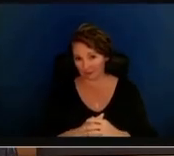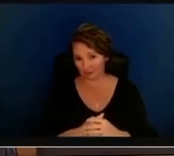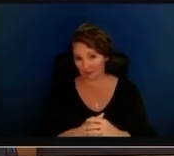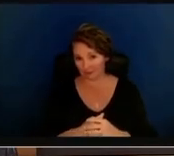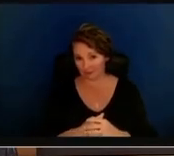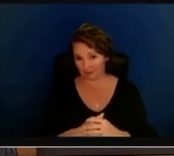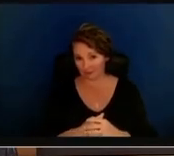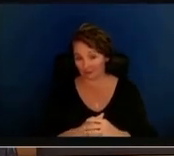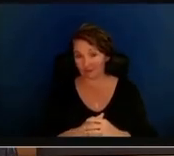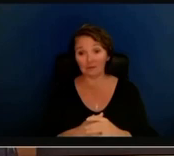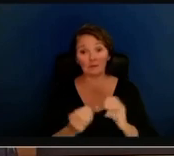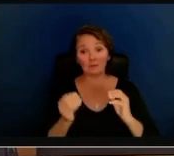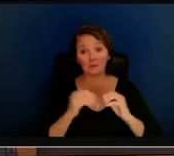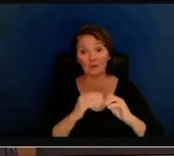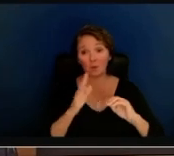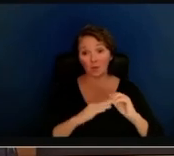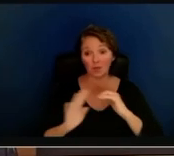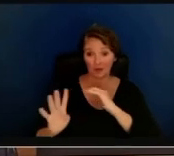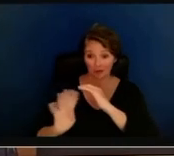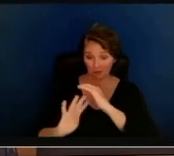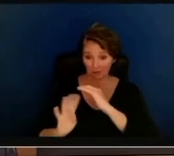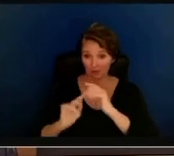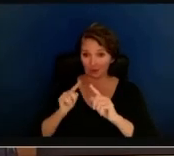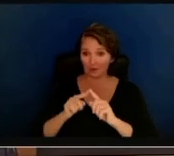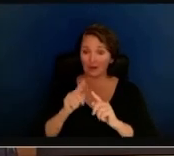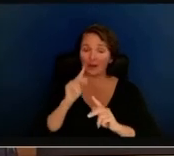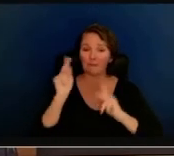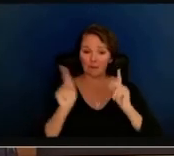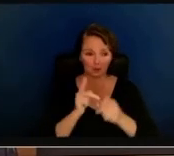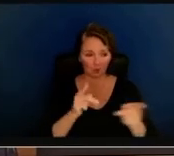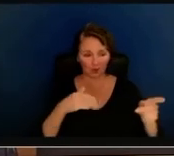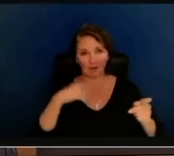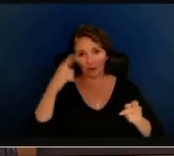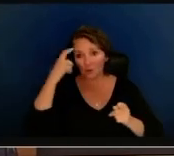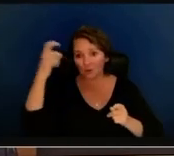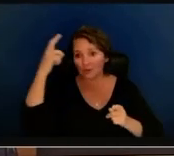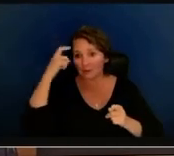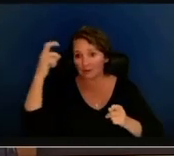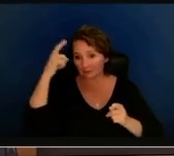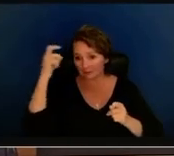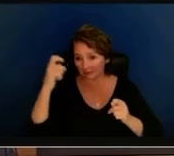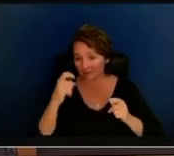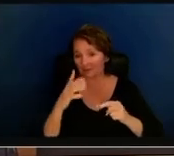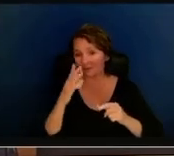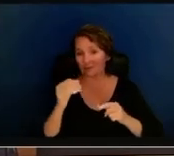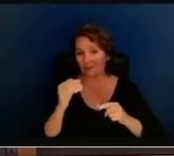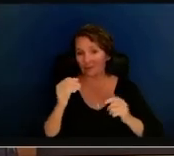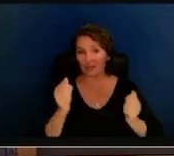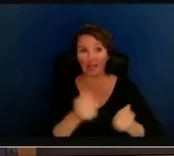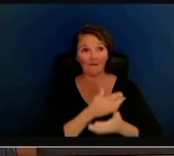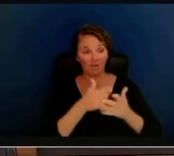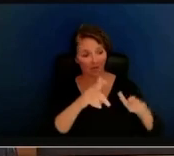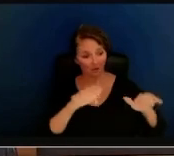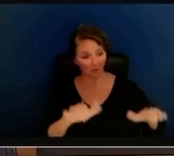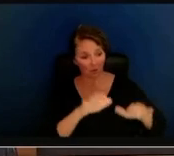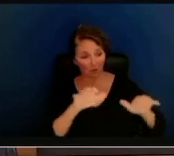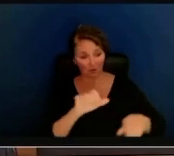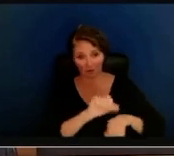But more than just immigrants, they were people who had dreams and did everything they could,